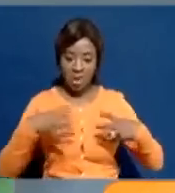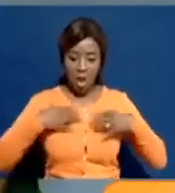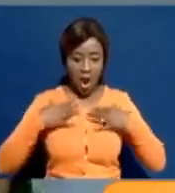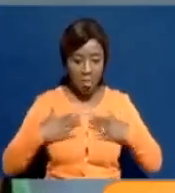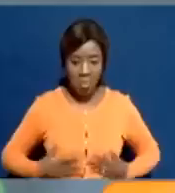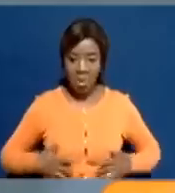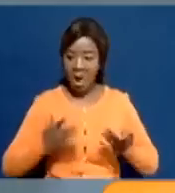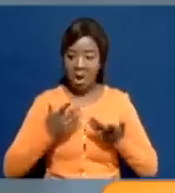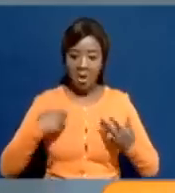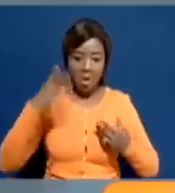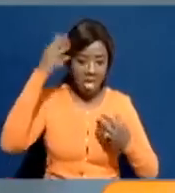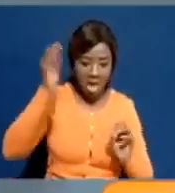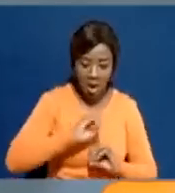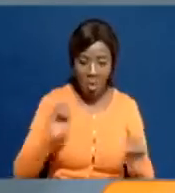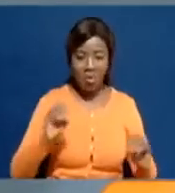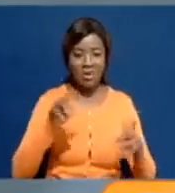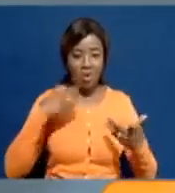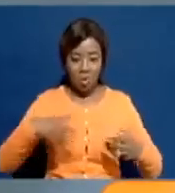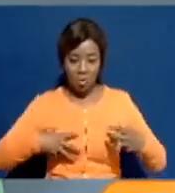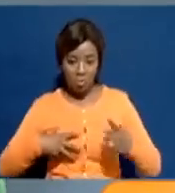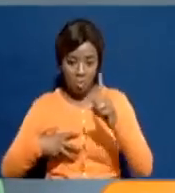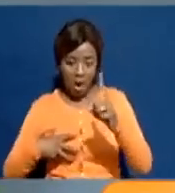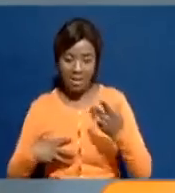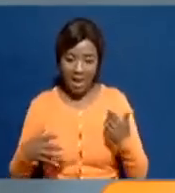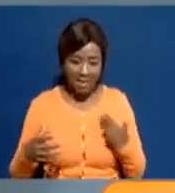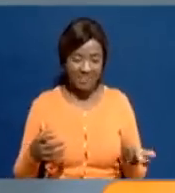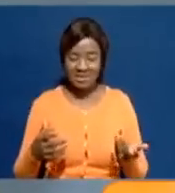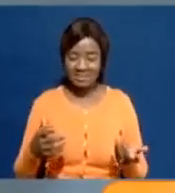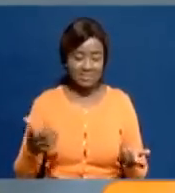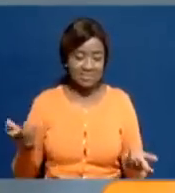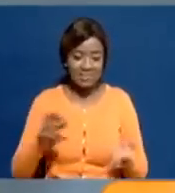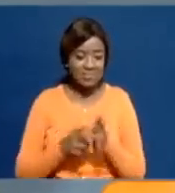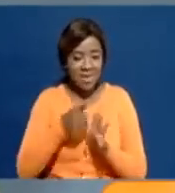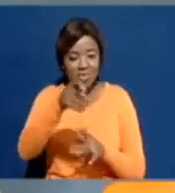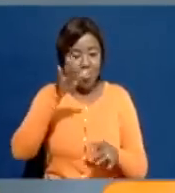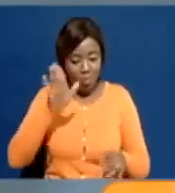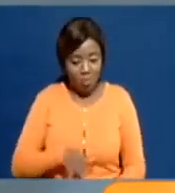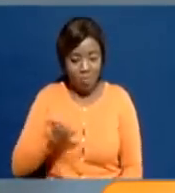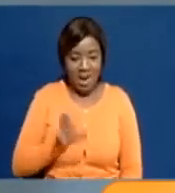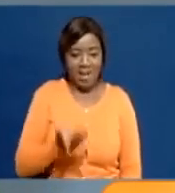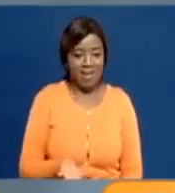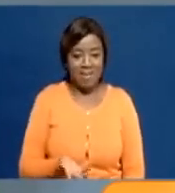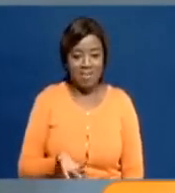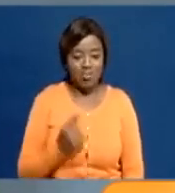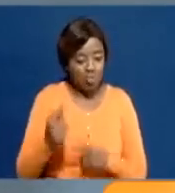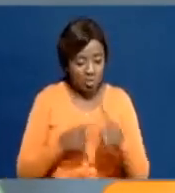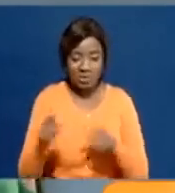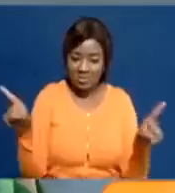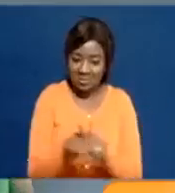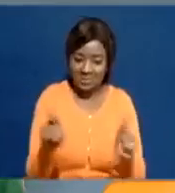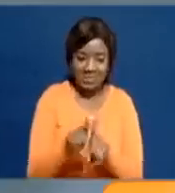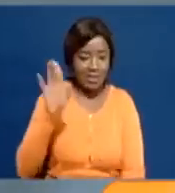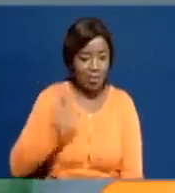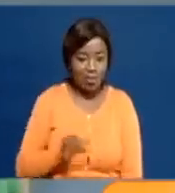breasts or no hair or whatever. You are a woman. What is that divinity that you know about who you are? About yourself, and